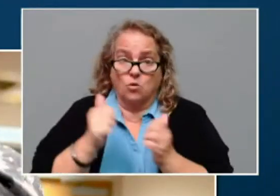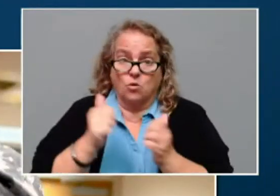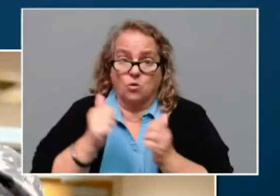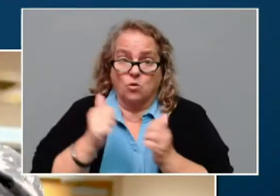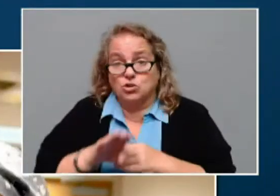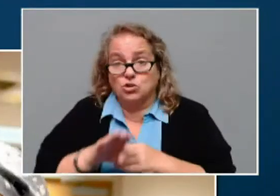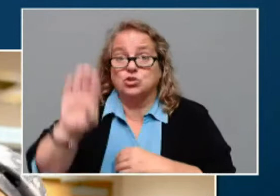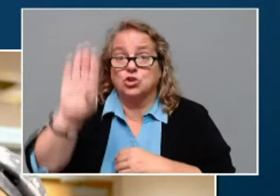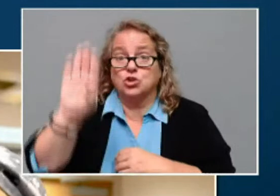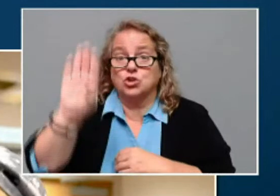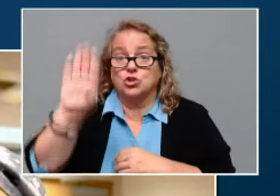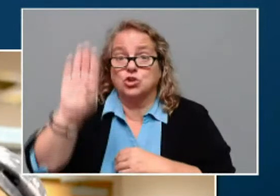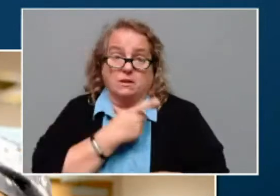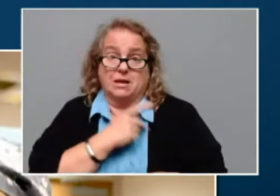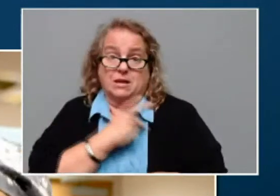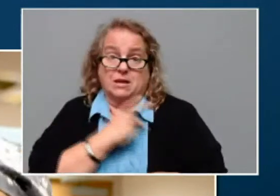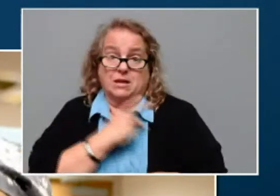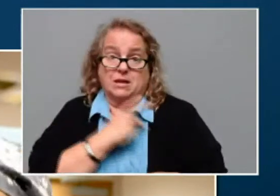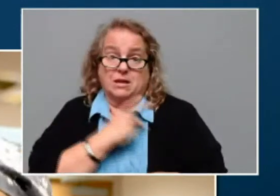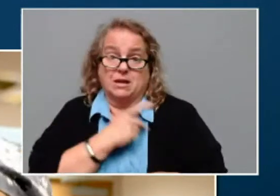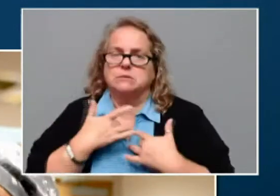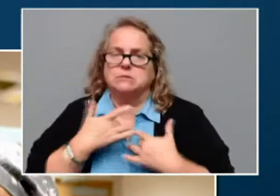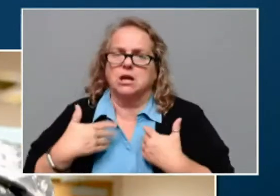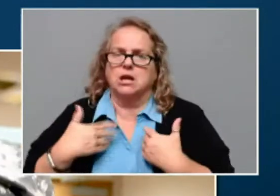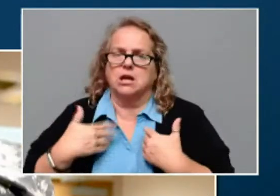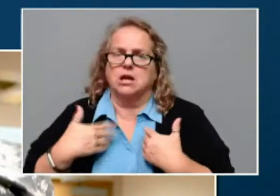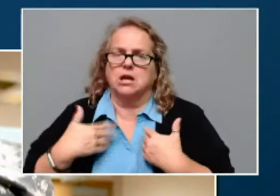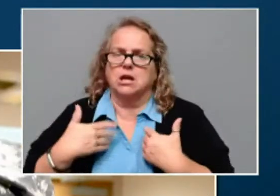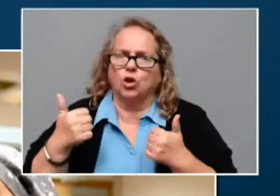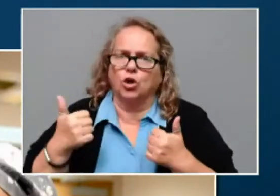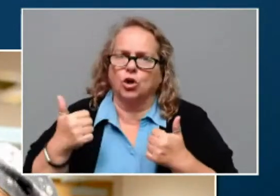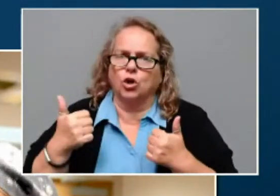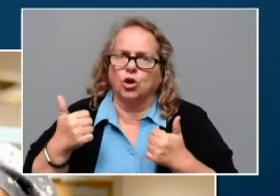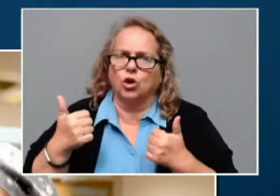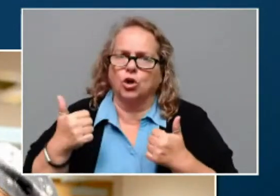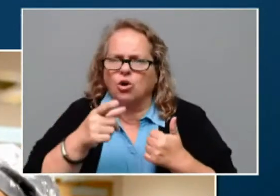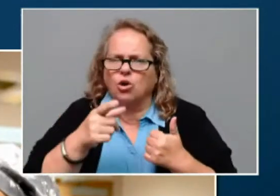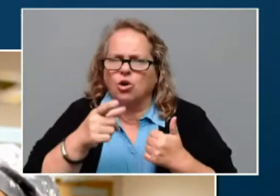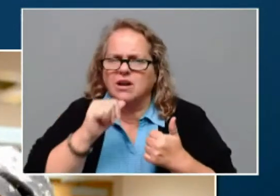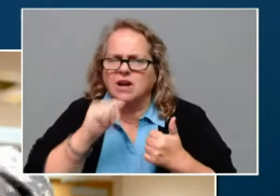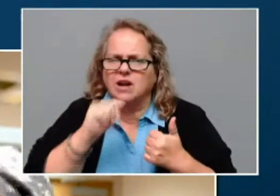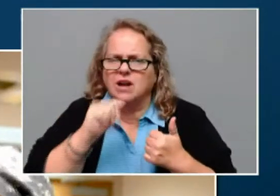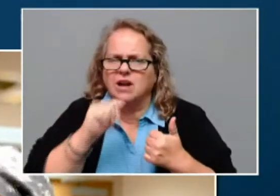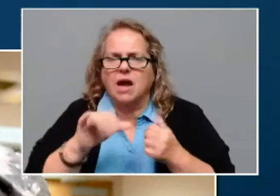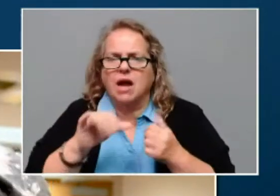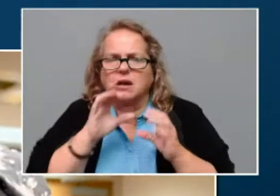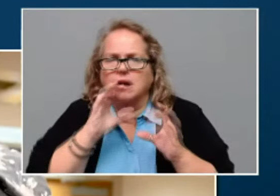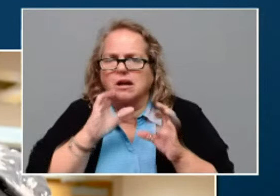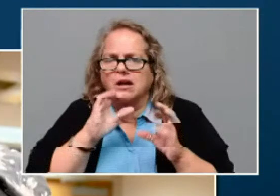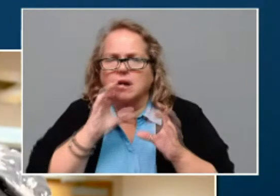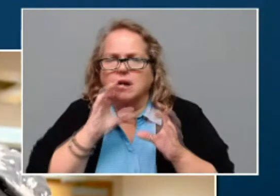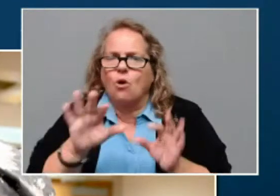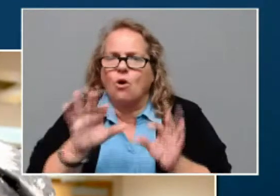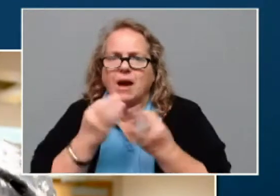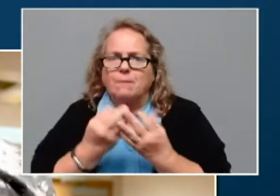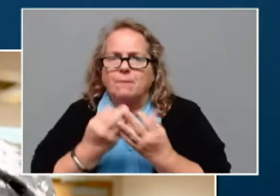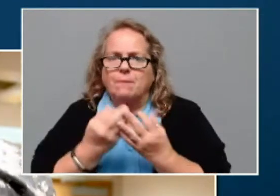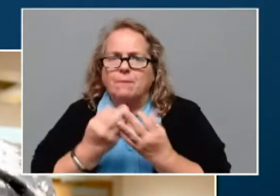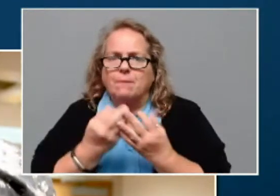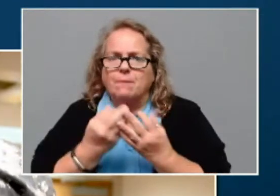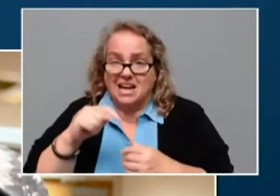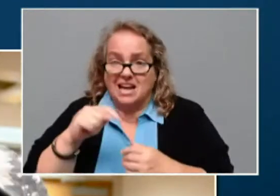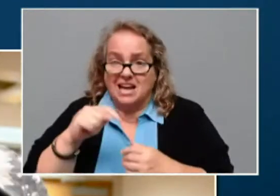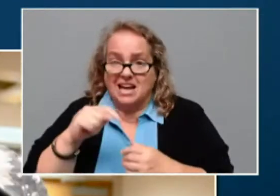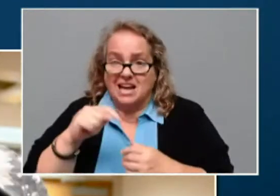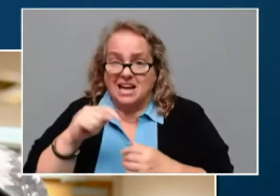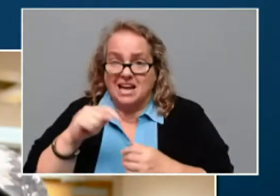typically younger. So you've not had this conversation with your family members yet. I'm 43 years old. I've not really had